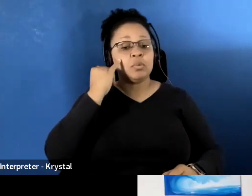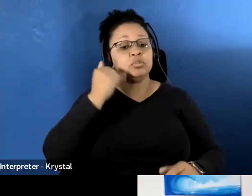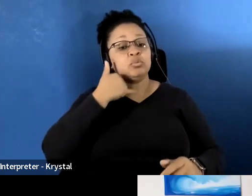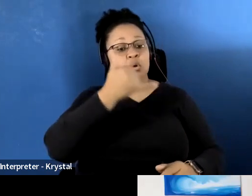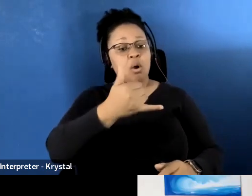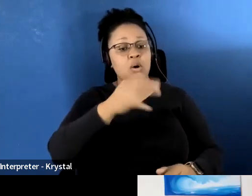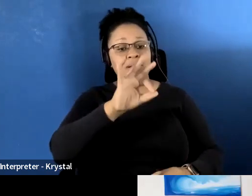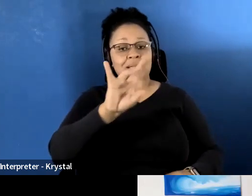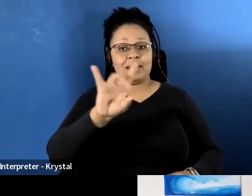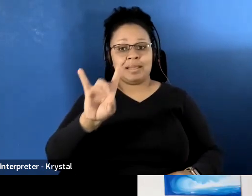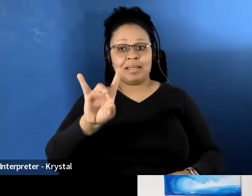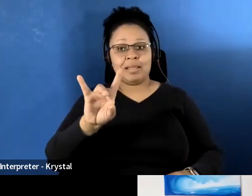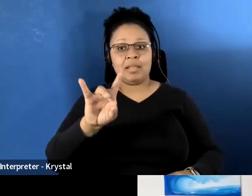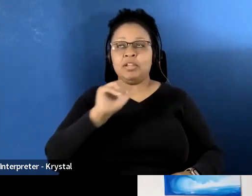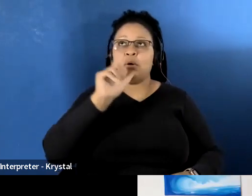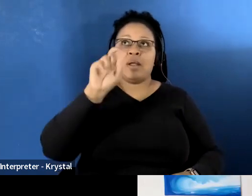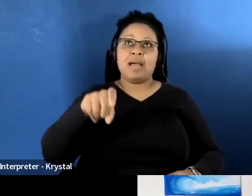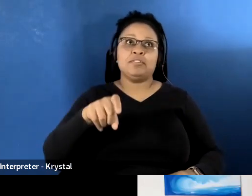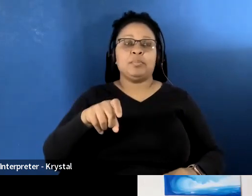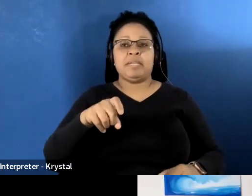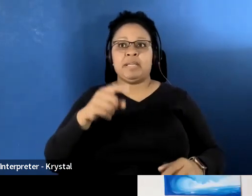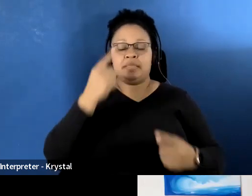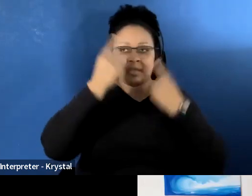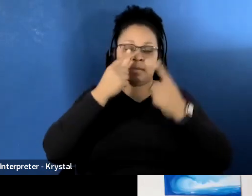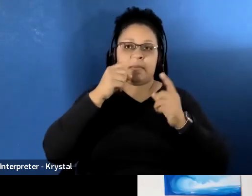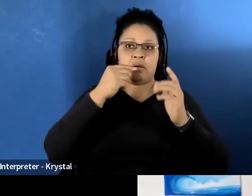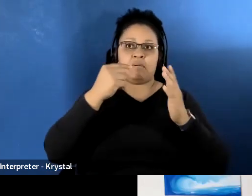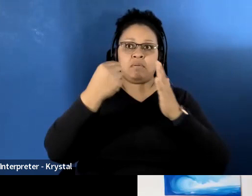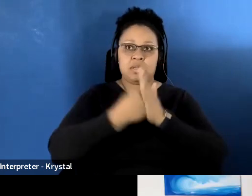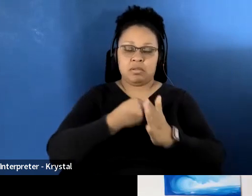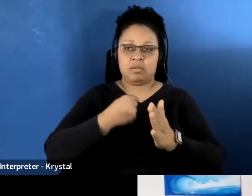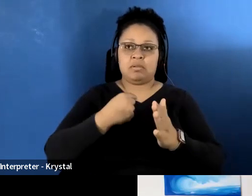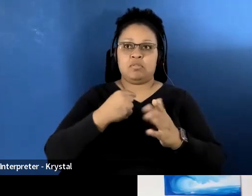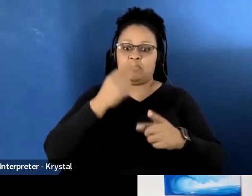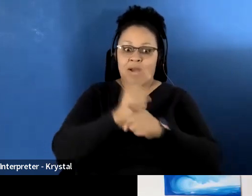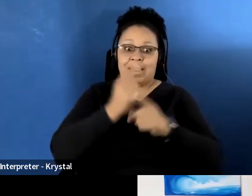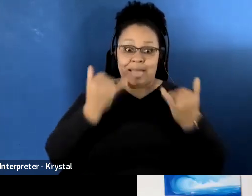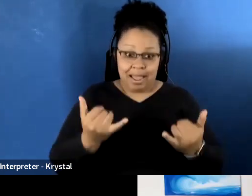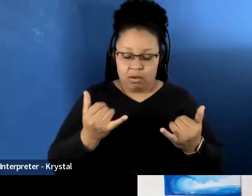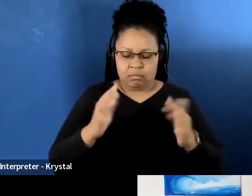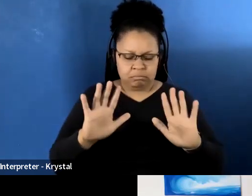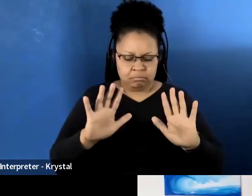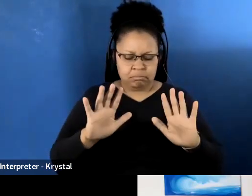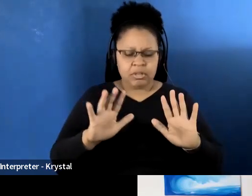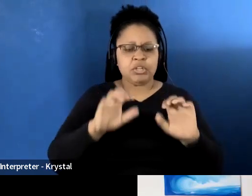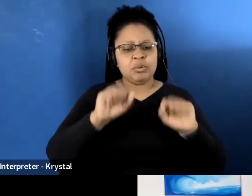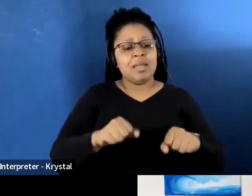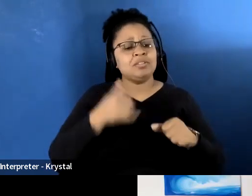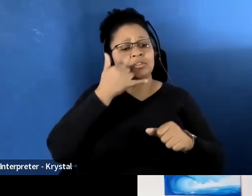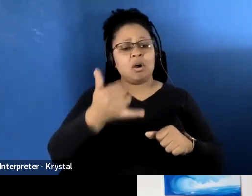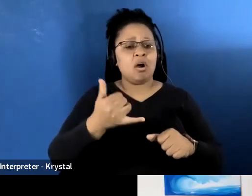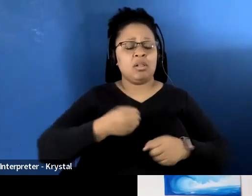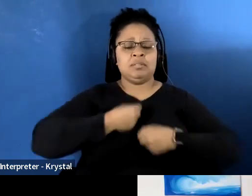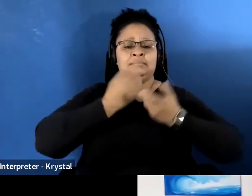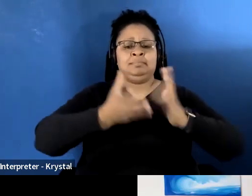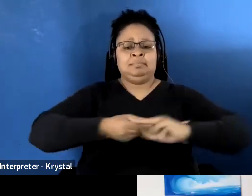don't have to be actively suicidal right then. Sometimes it's really nice to just kind of vent to somebody that you don't